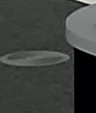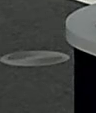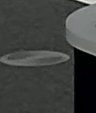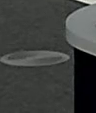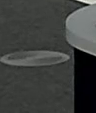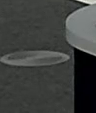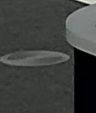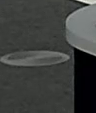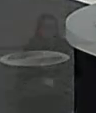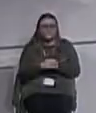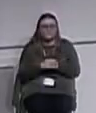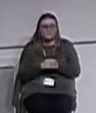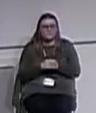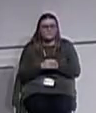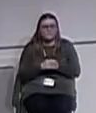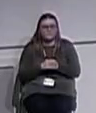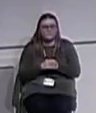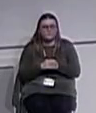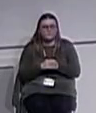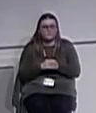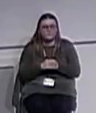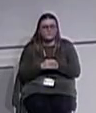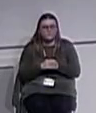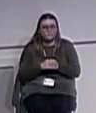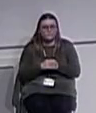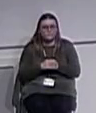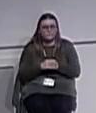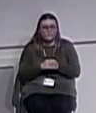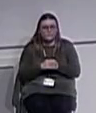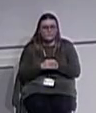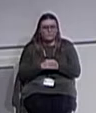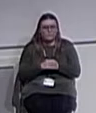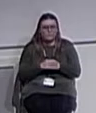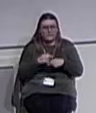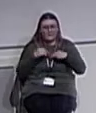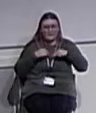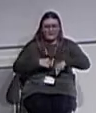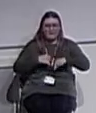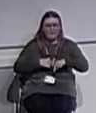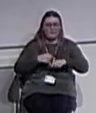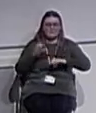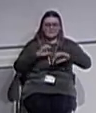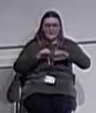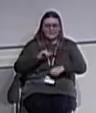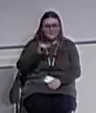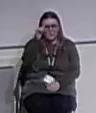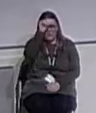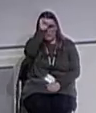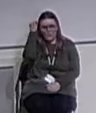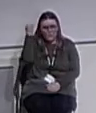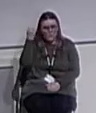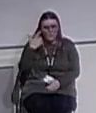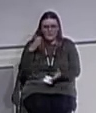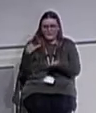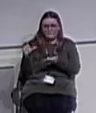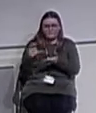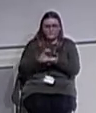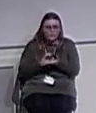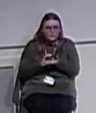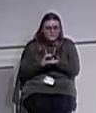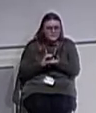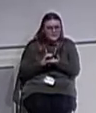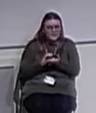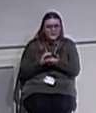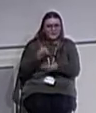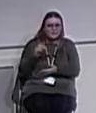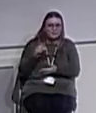South Manchester. So we have the expertise here. We have the scientists, we have some money coming in, and we have the